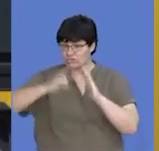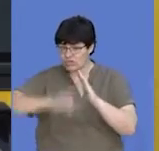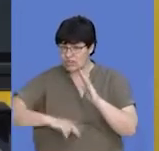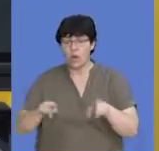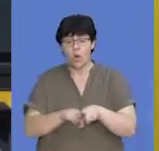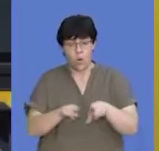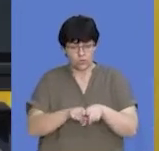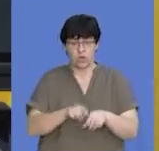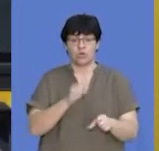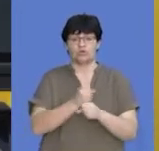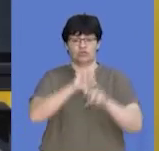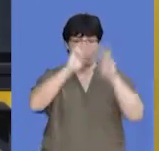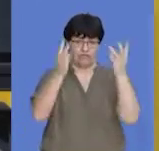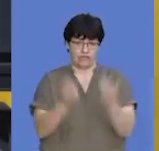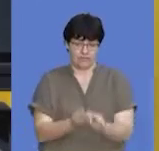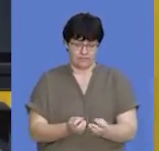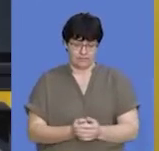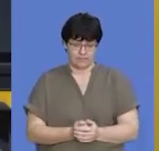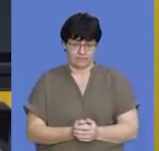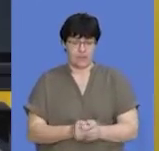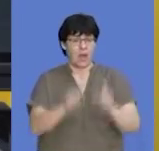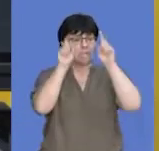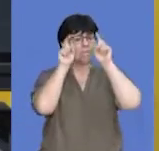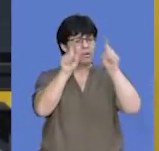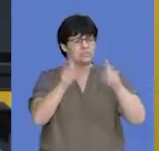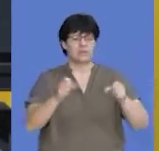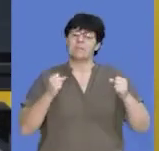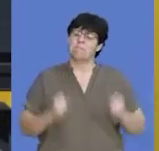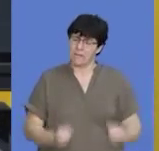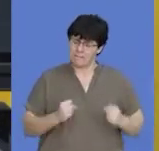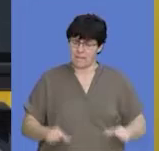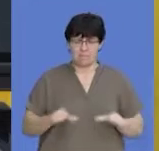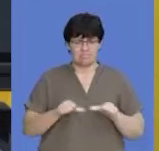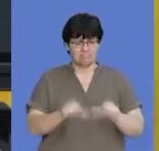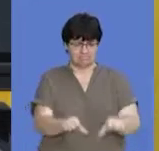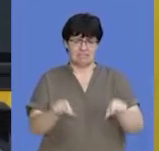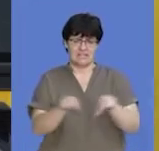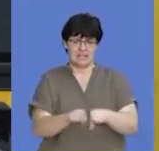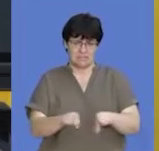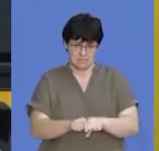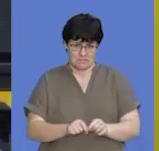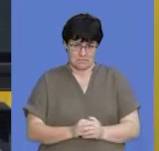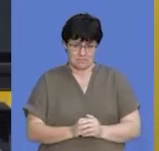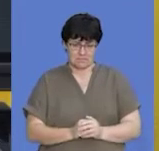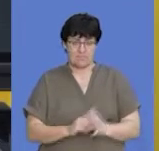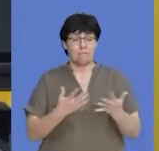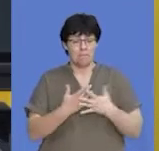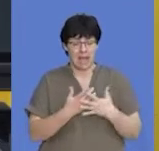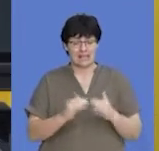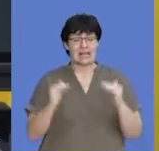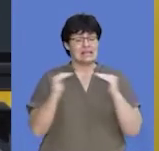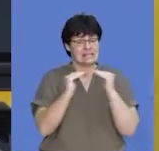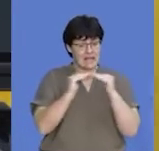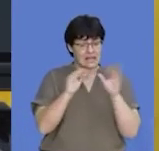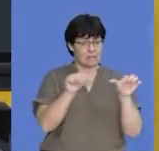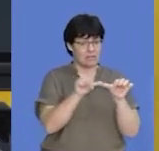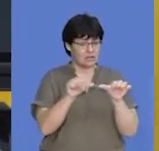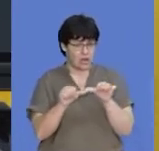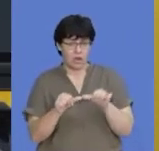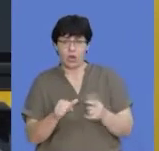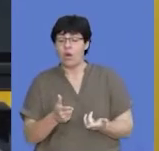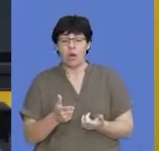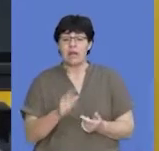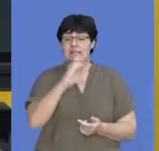as geography. The principles are the same, but in terms of our standardized measurements, we're working